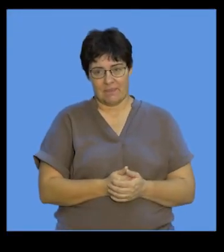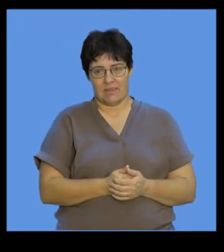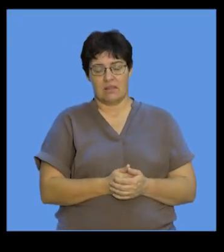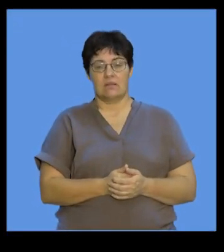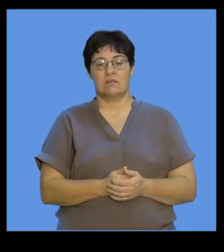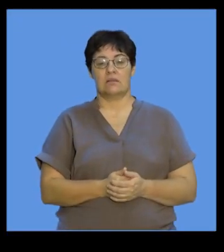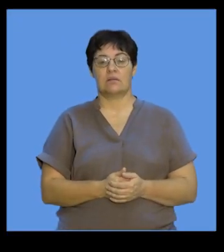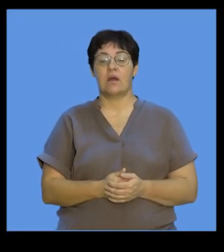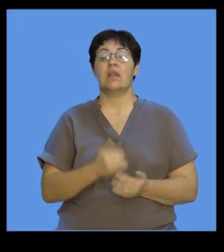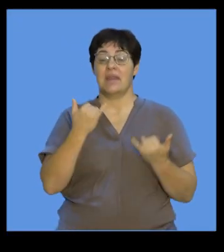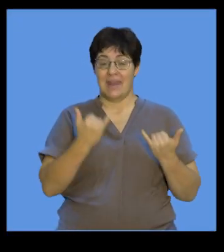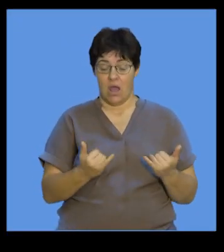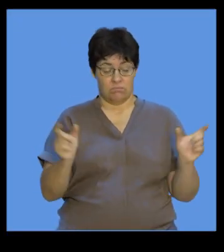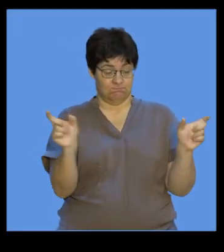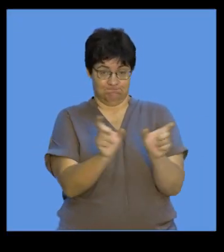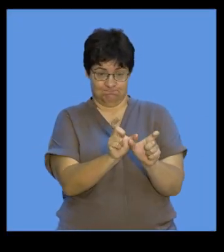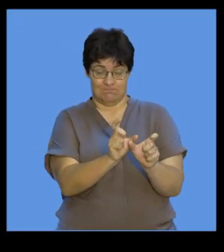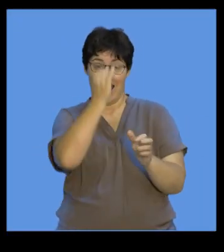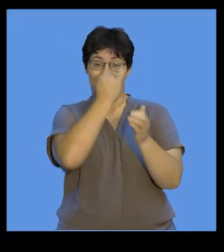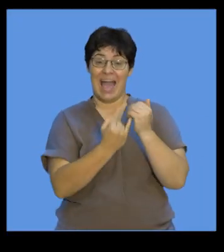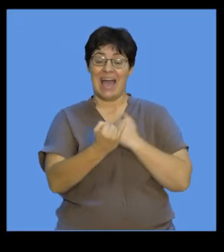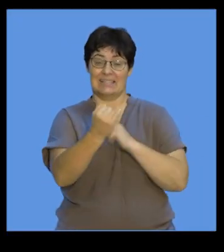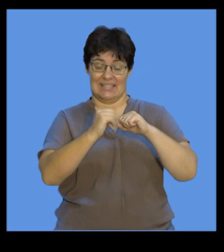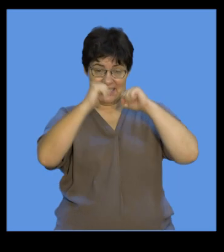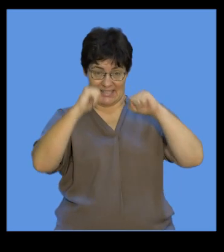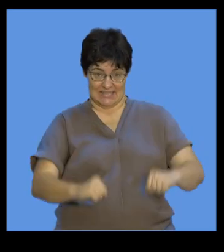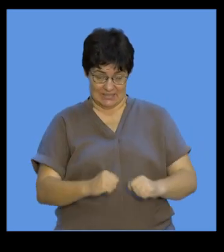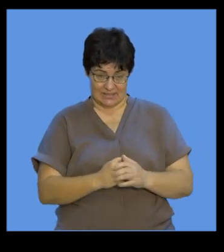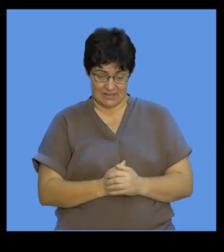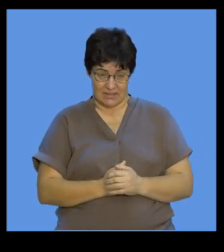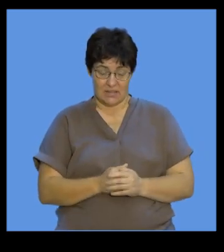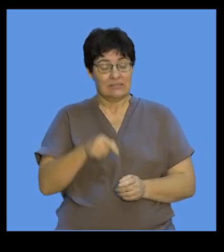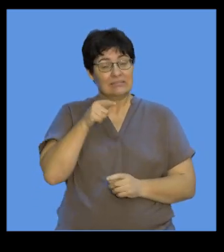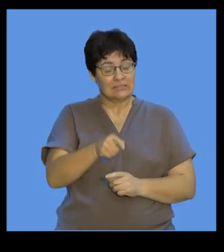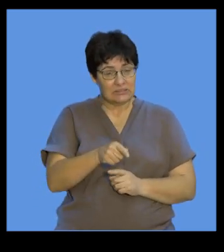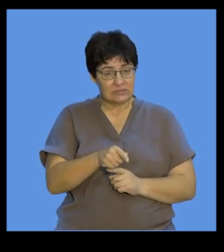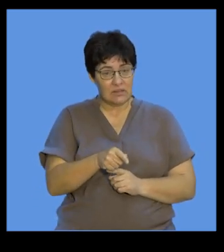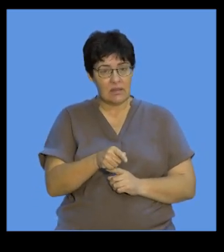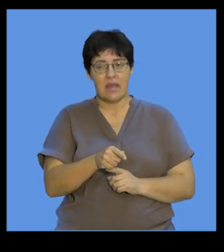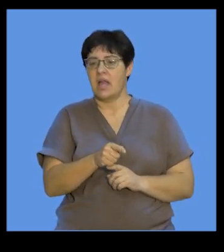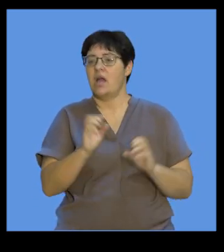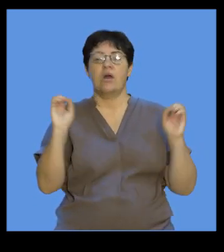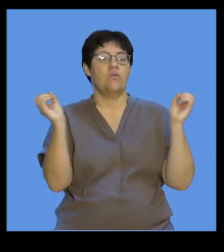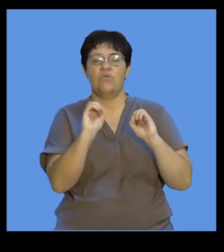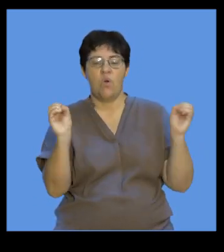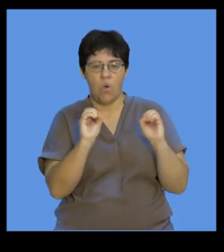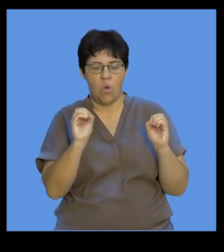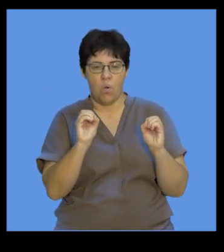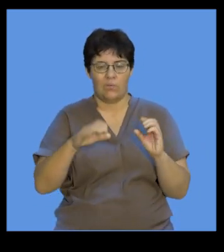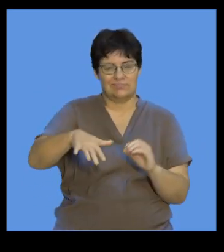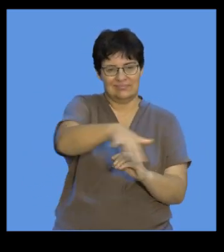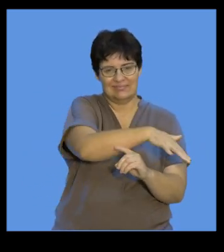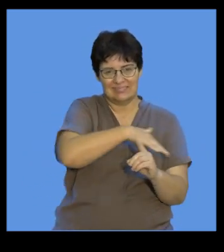an isolated system, this is now the important definition. It's one that has no net